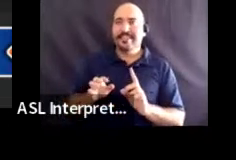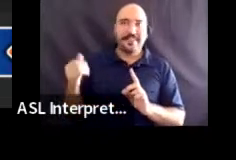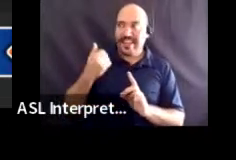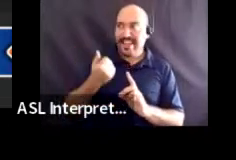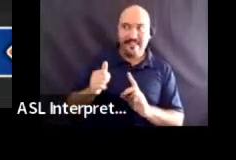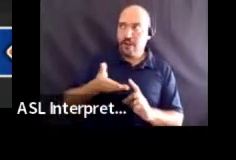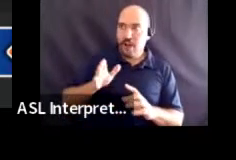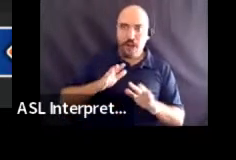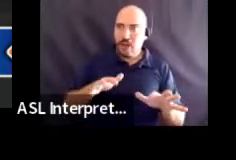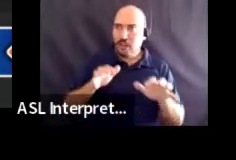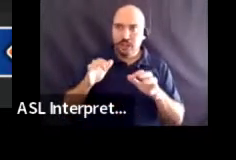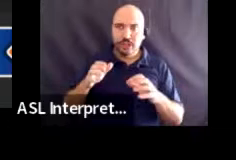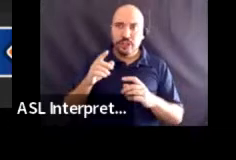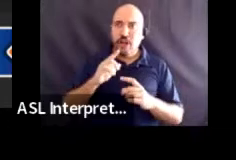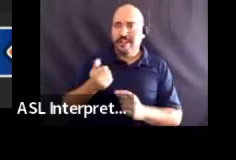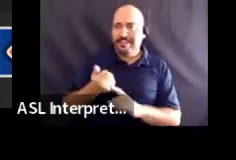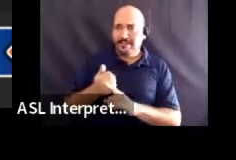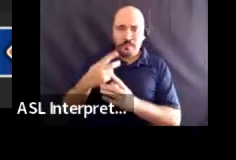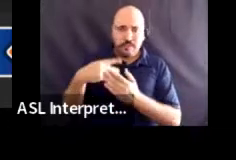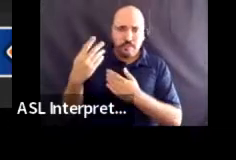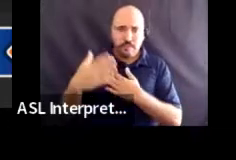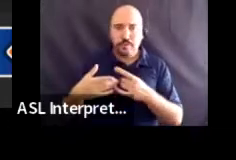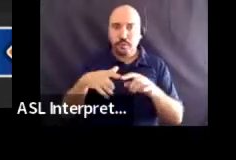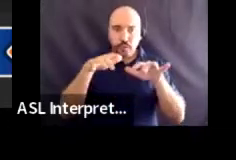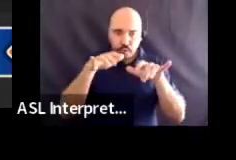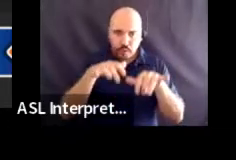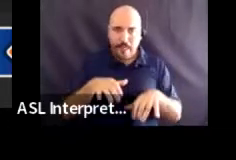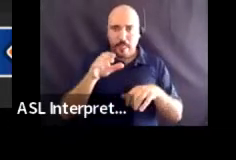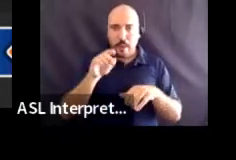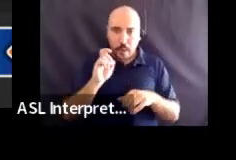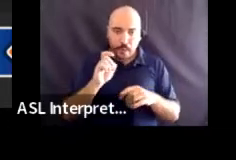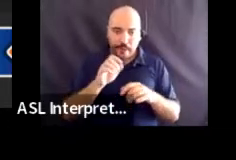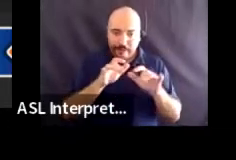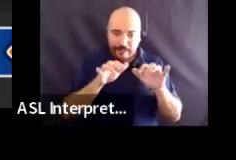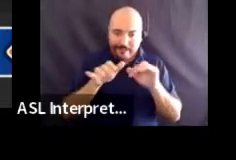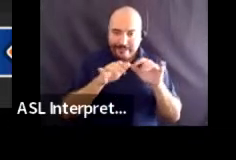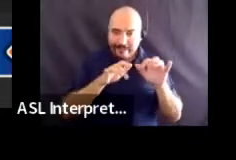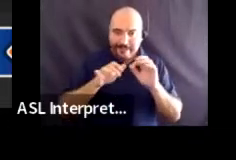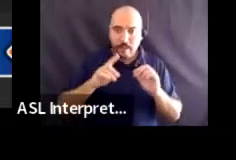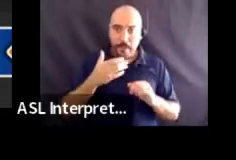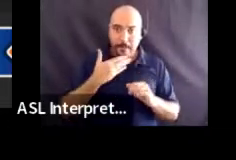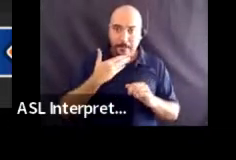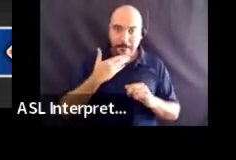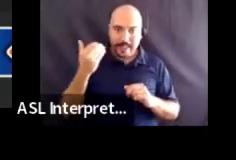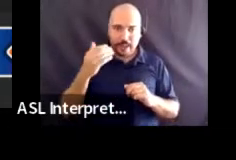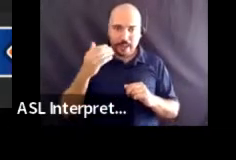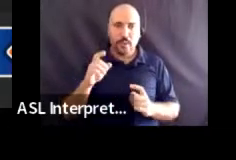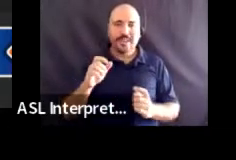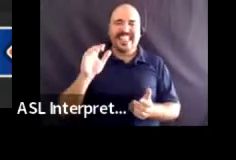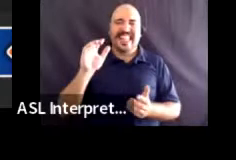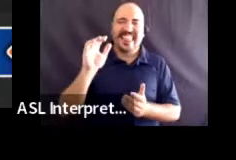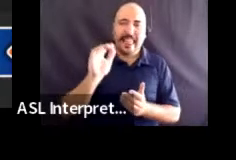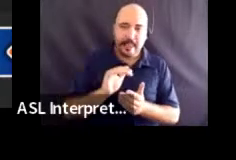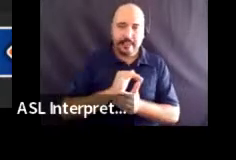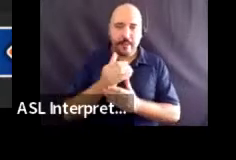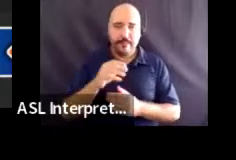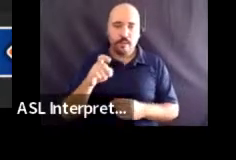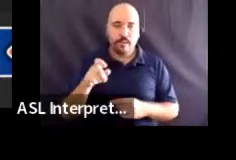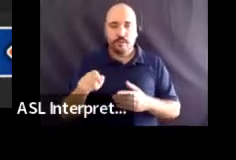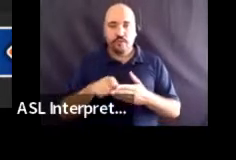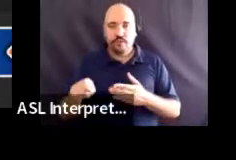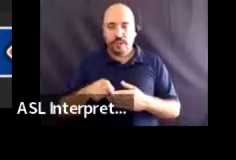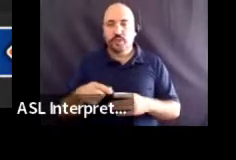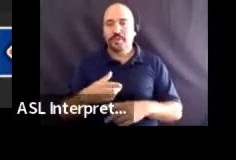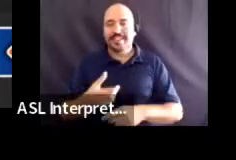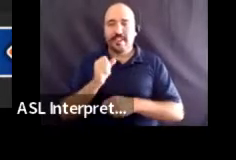our audience are programmers, when you write code, the best code is the least amount of code that you can write to get